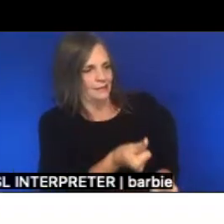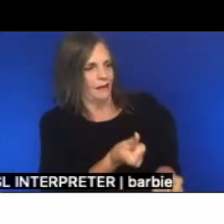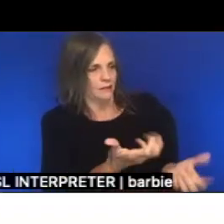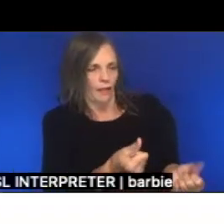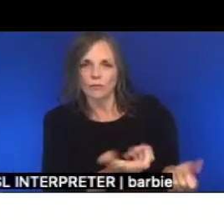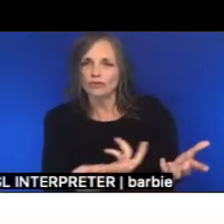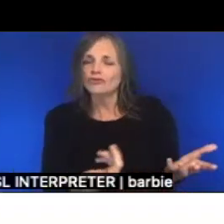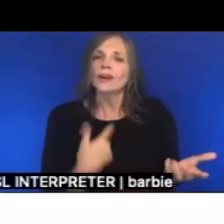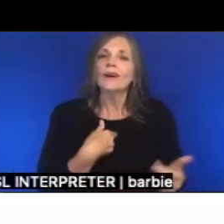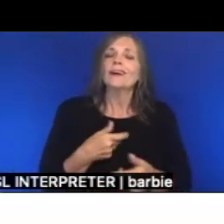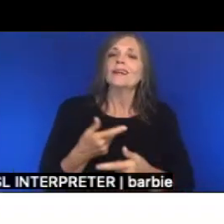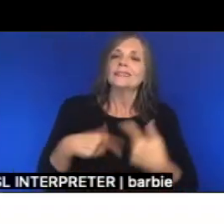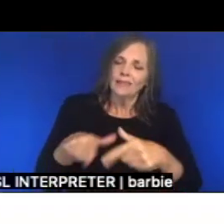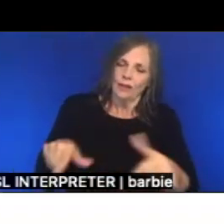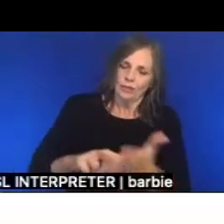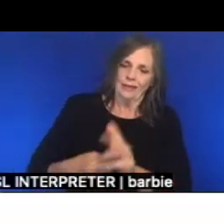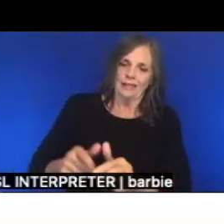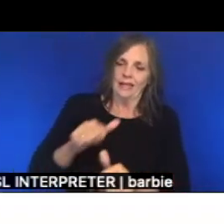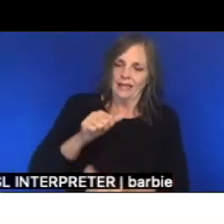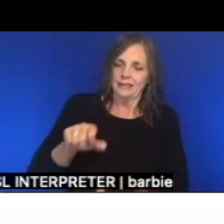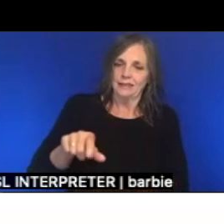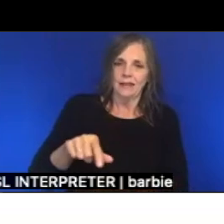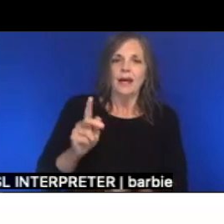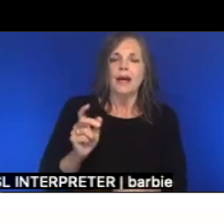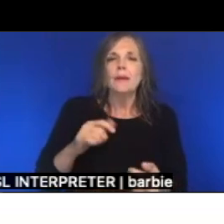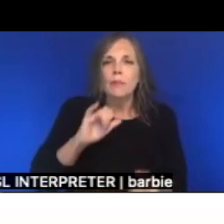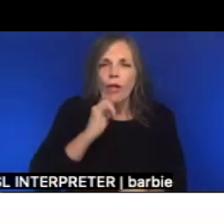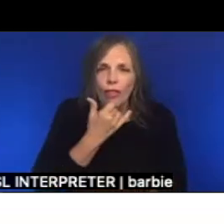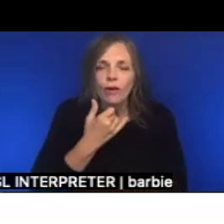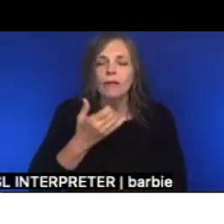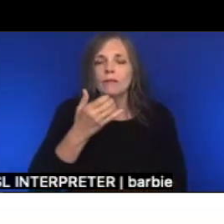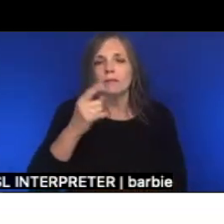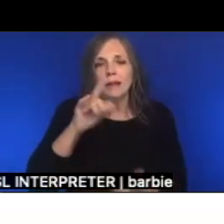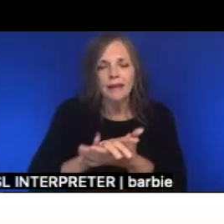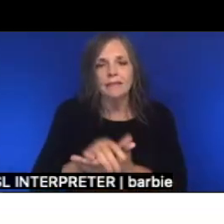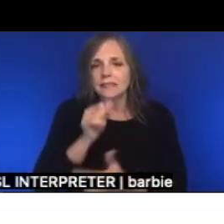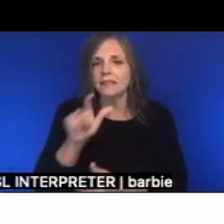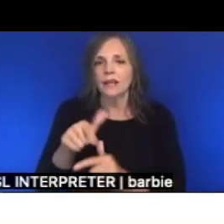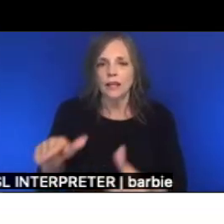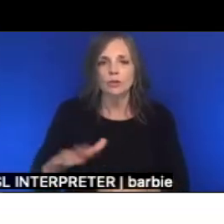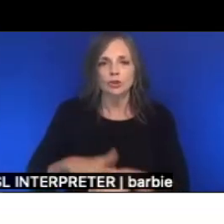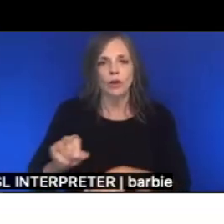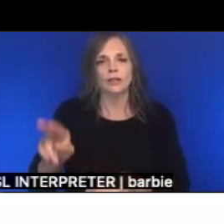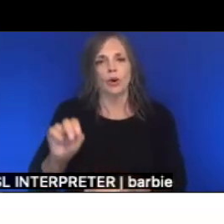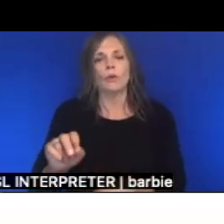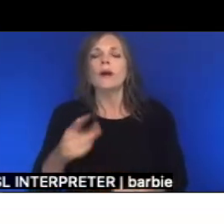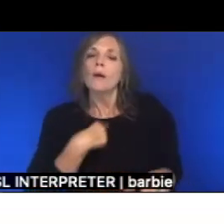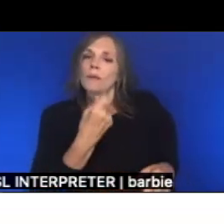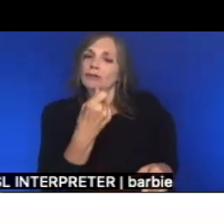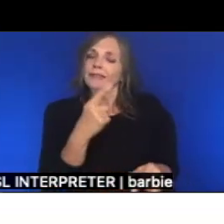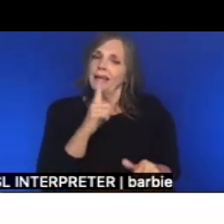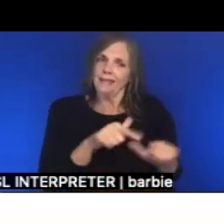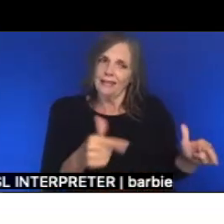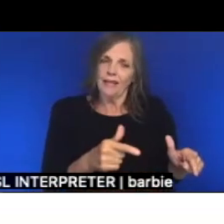a language on its own. It's a natural language that has been evolved through the years as any other